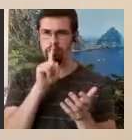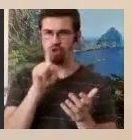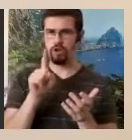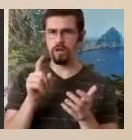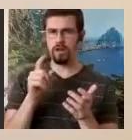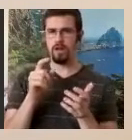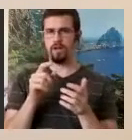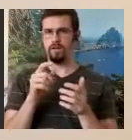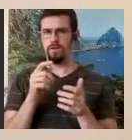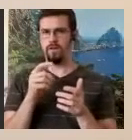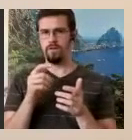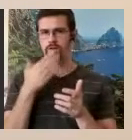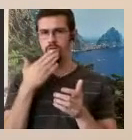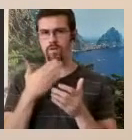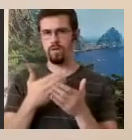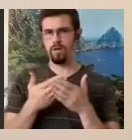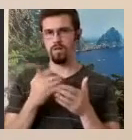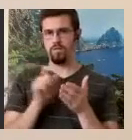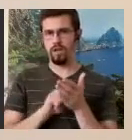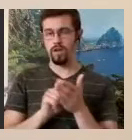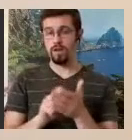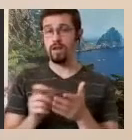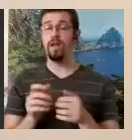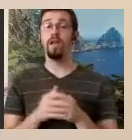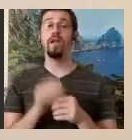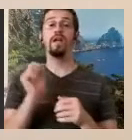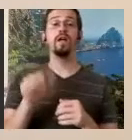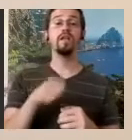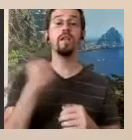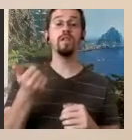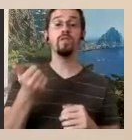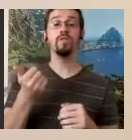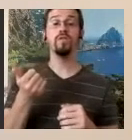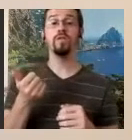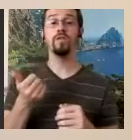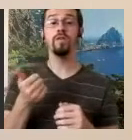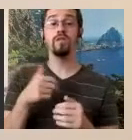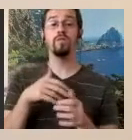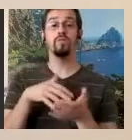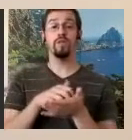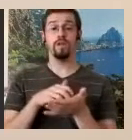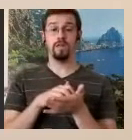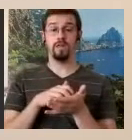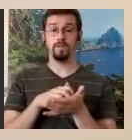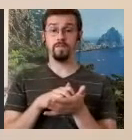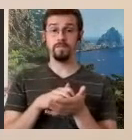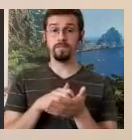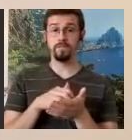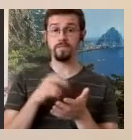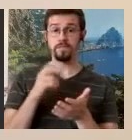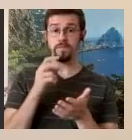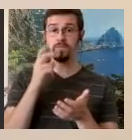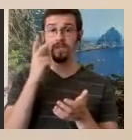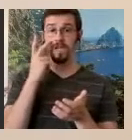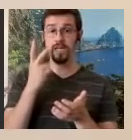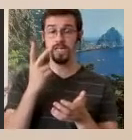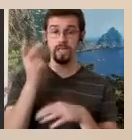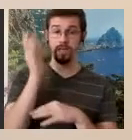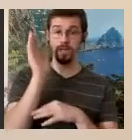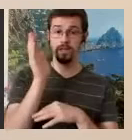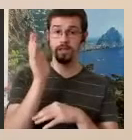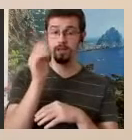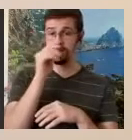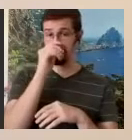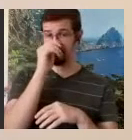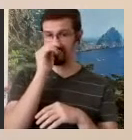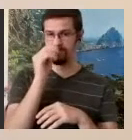with this, with the sign puddle, as I've already mentioned to Stephen in some conversations we had about this, is that